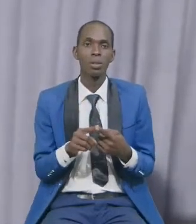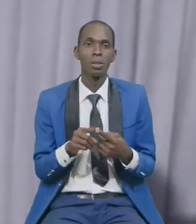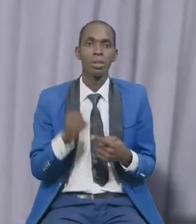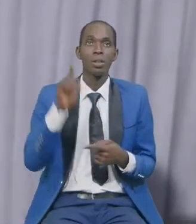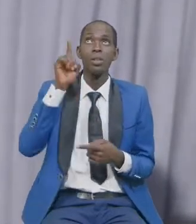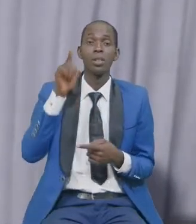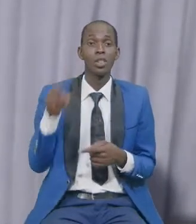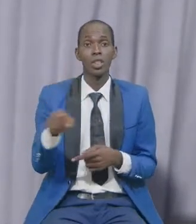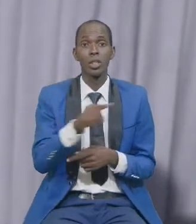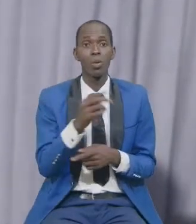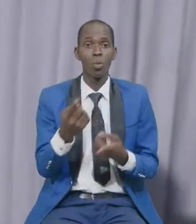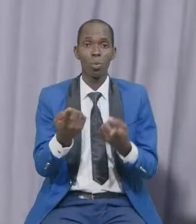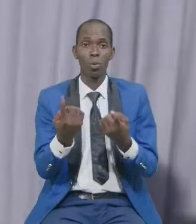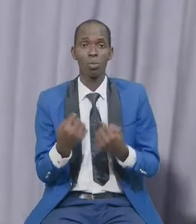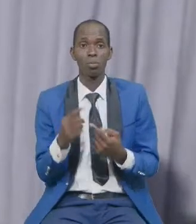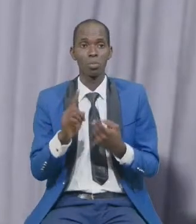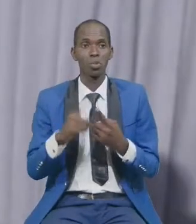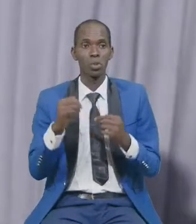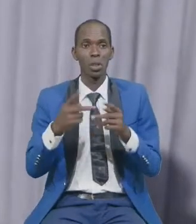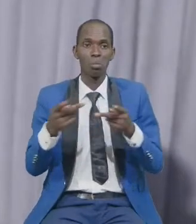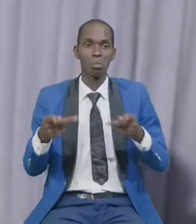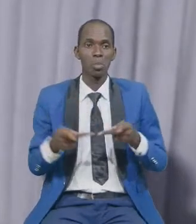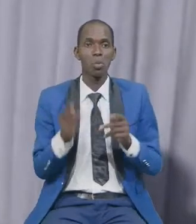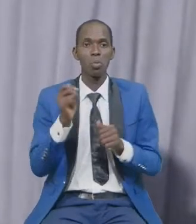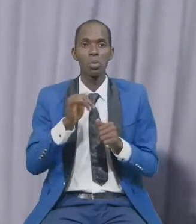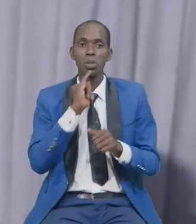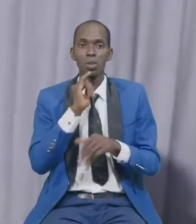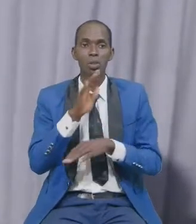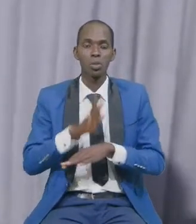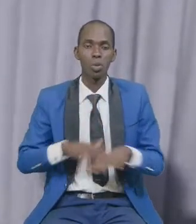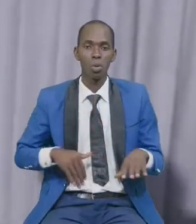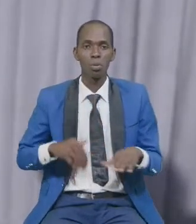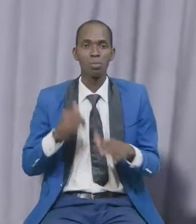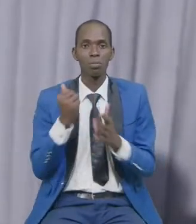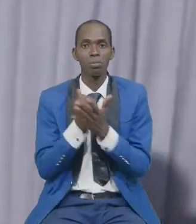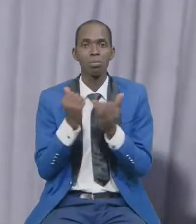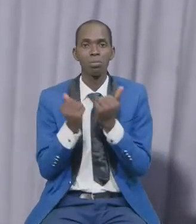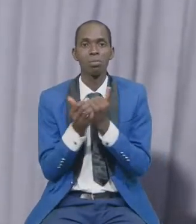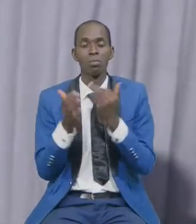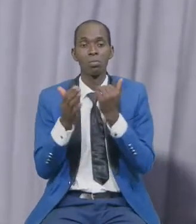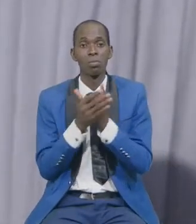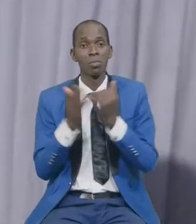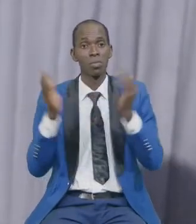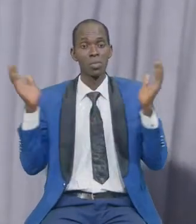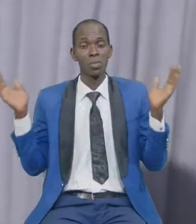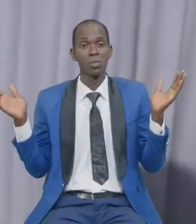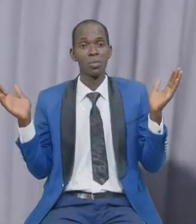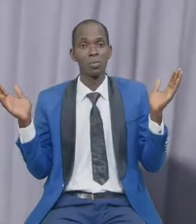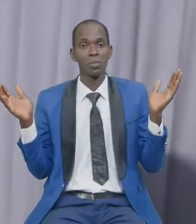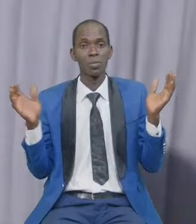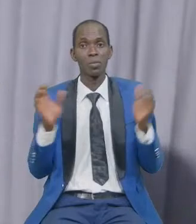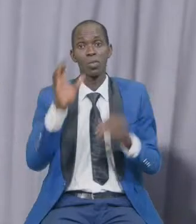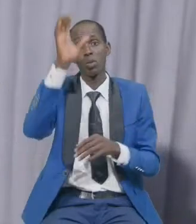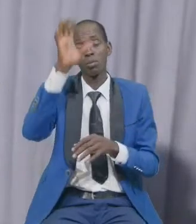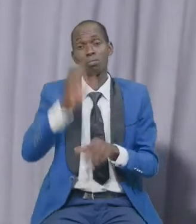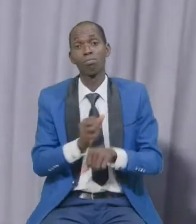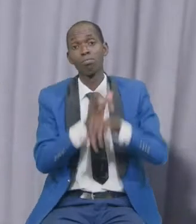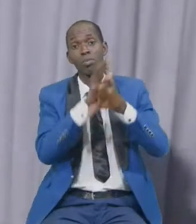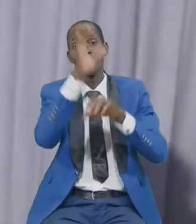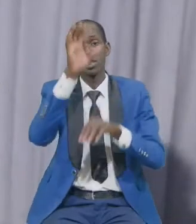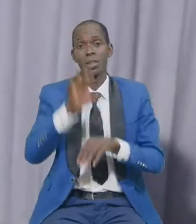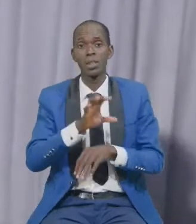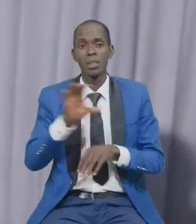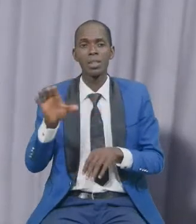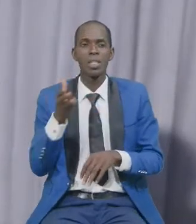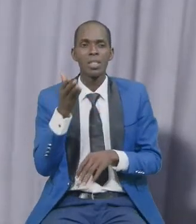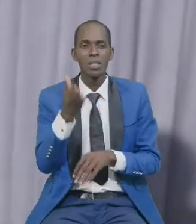the place which is called Calvary, there they crucified